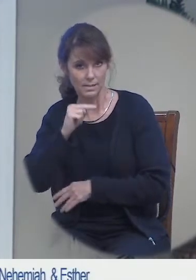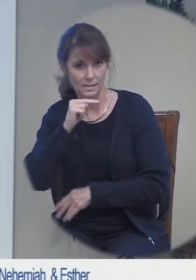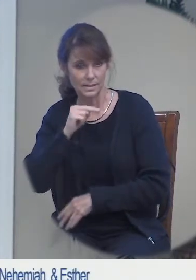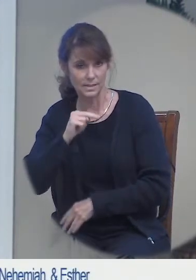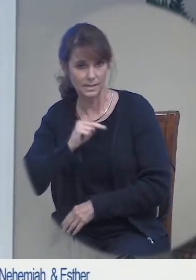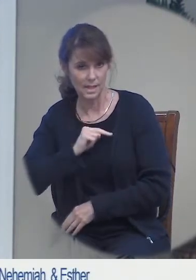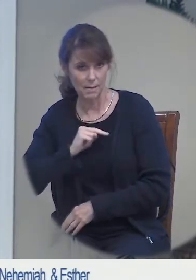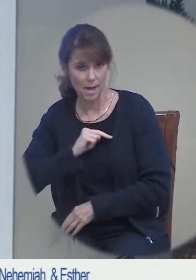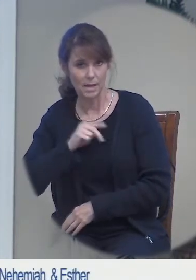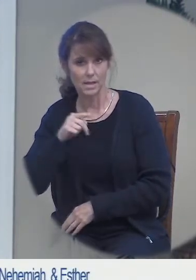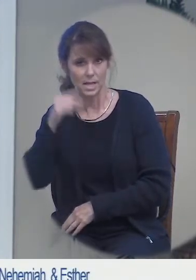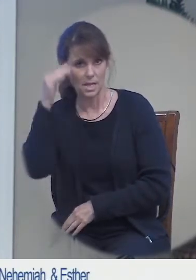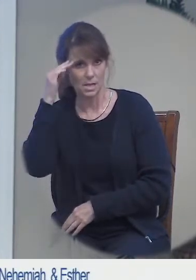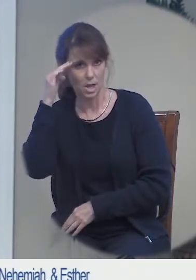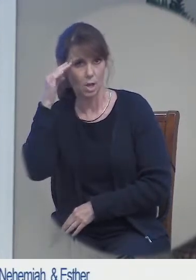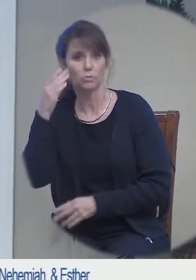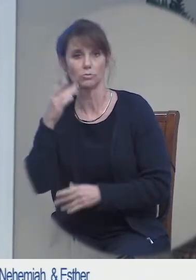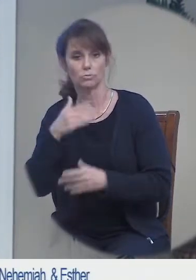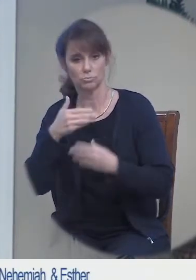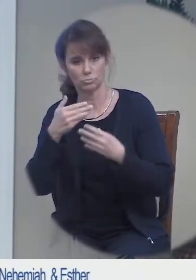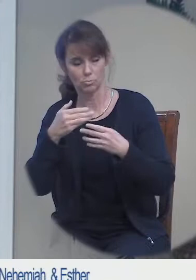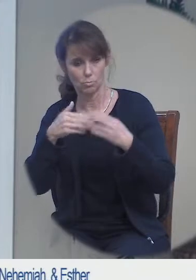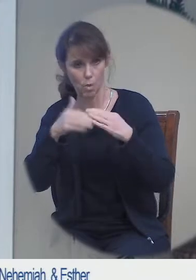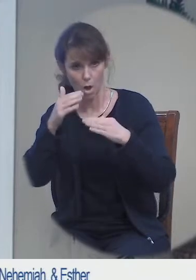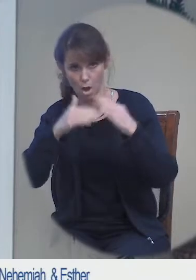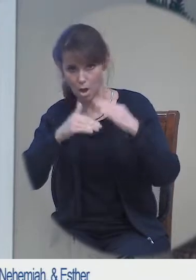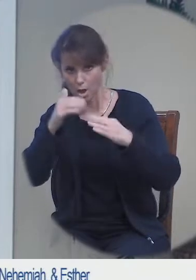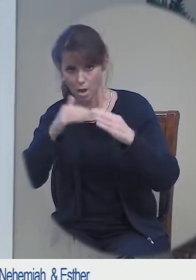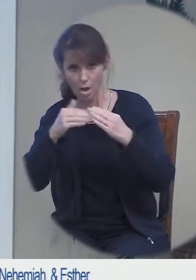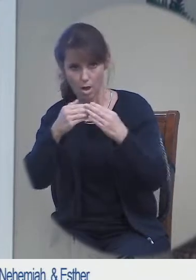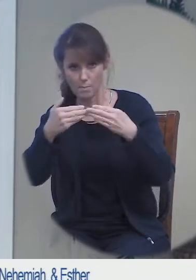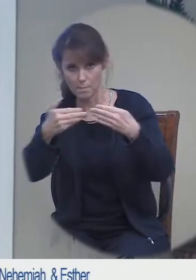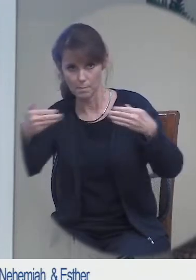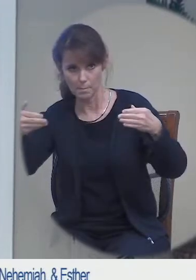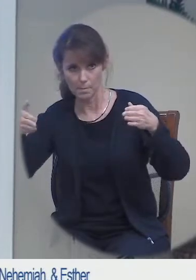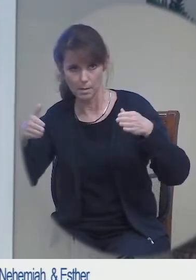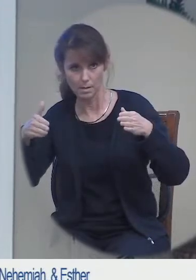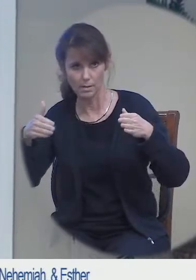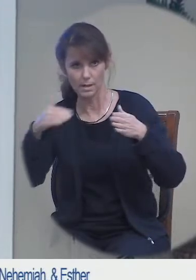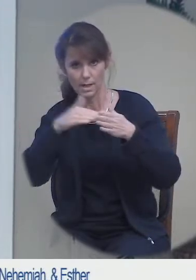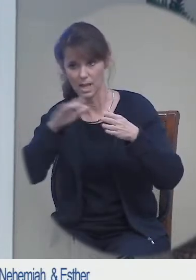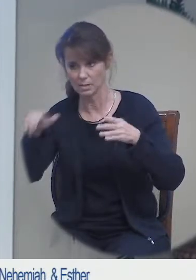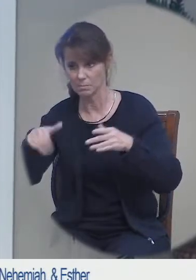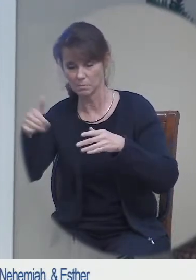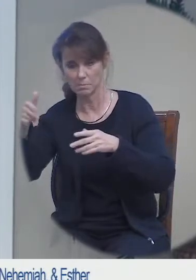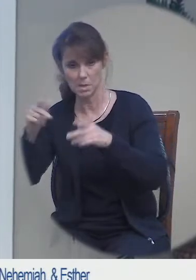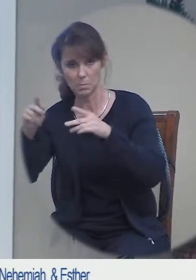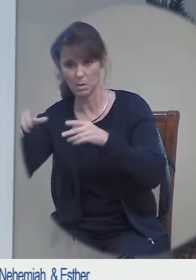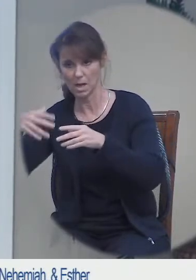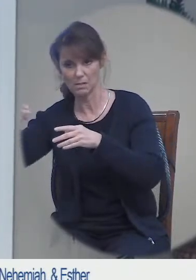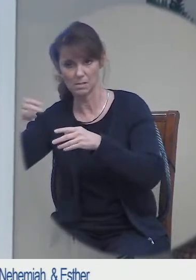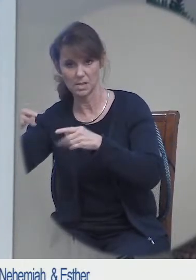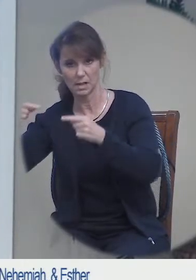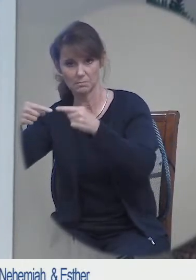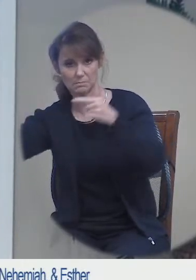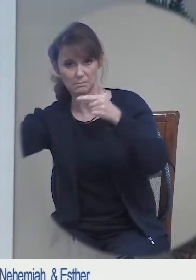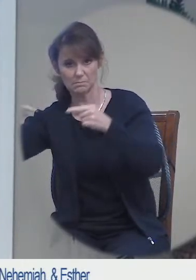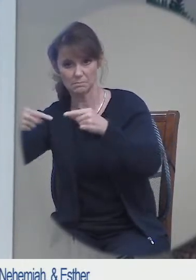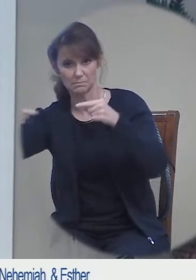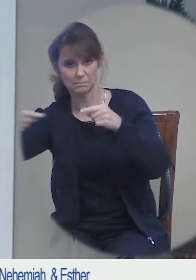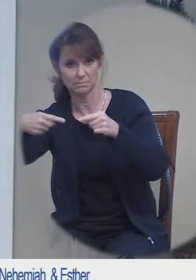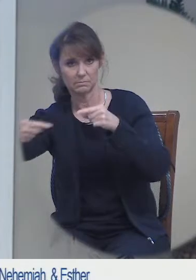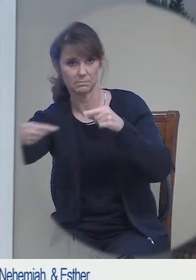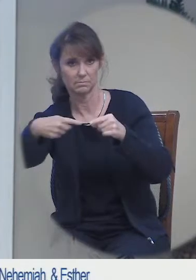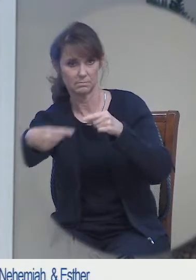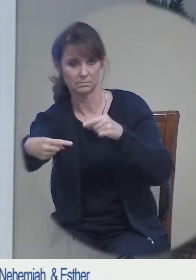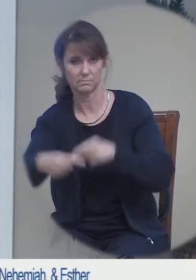In chapter 4, we are looking really at threats that were besetting the laborers who were all external in